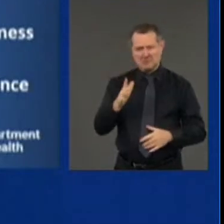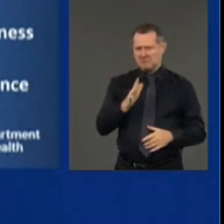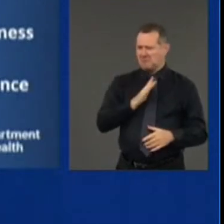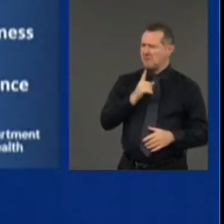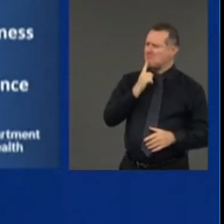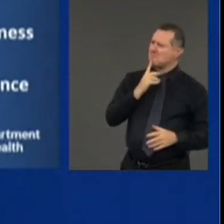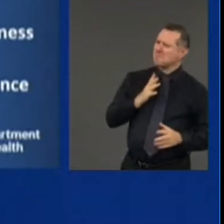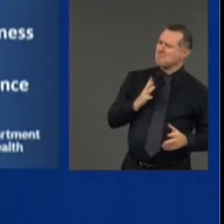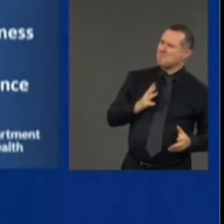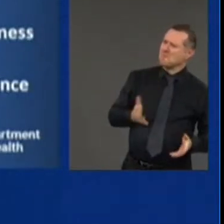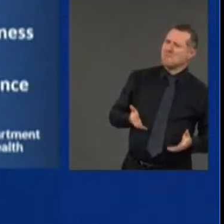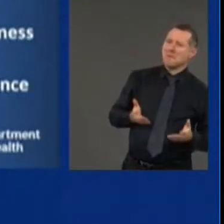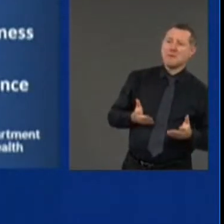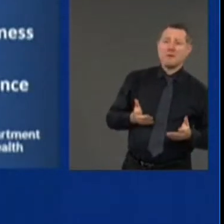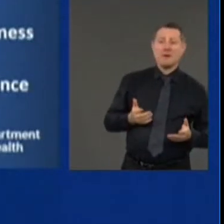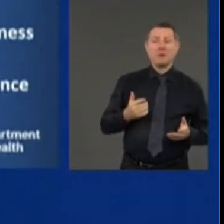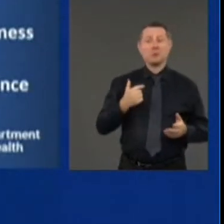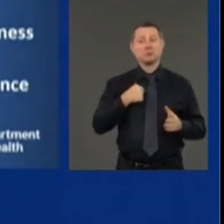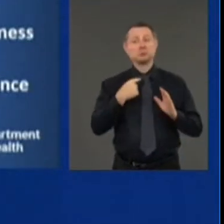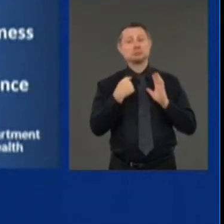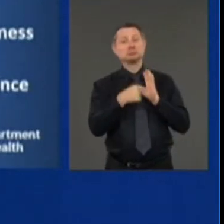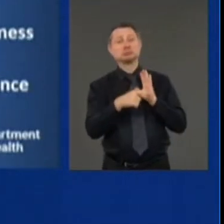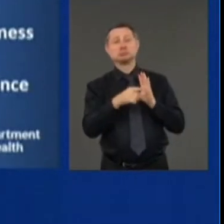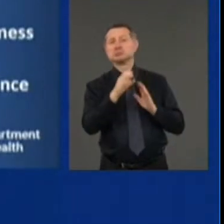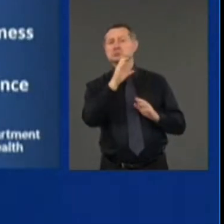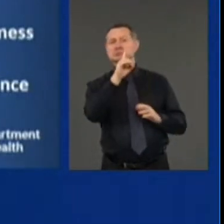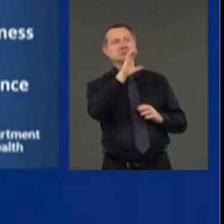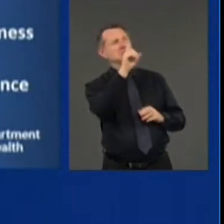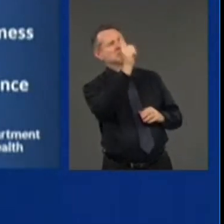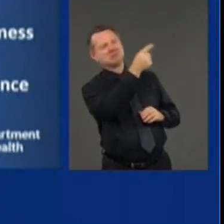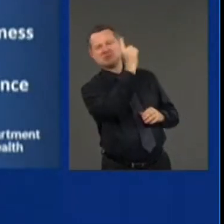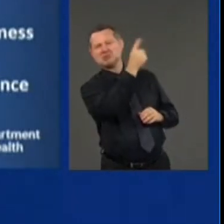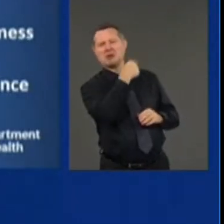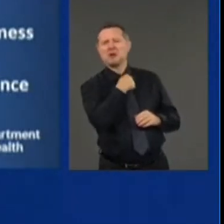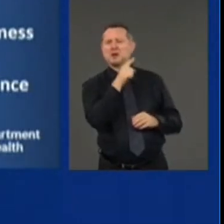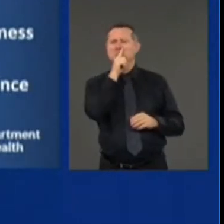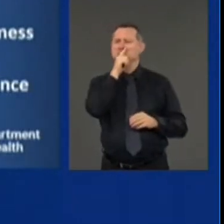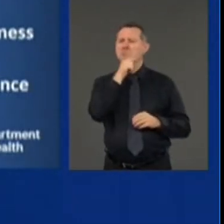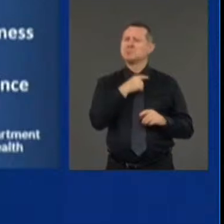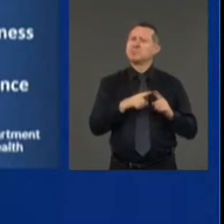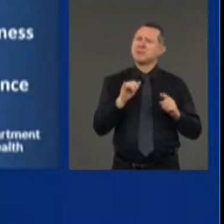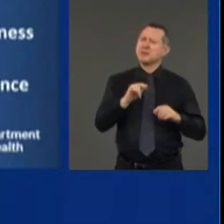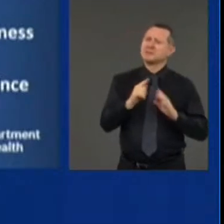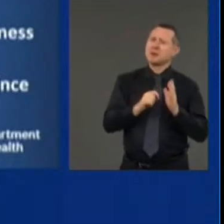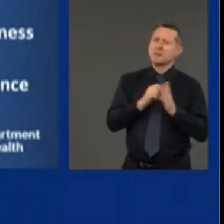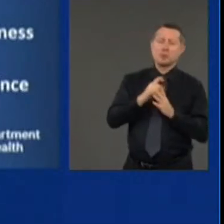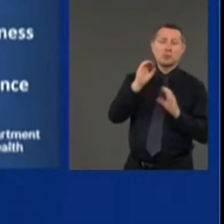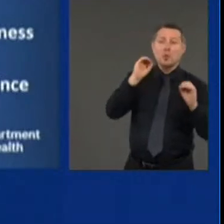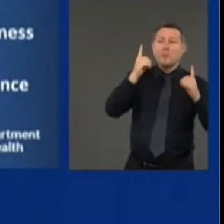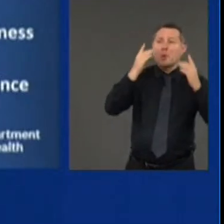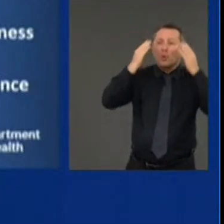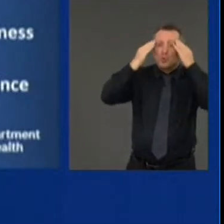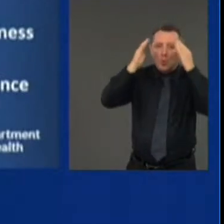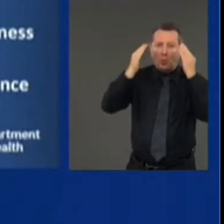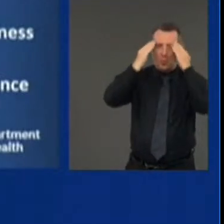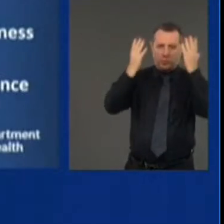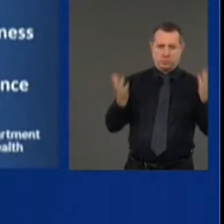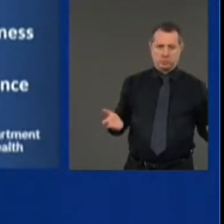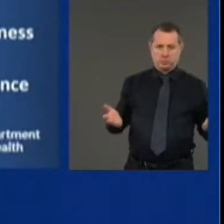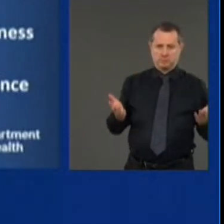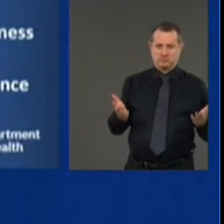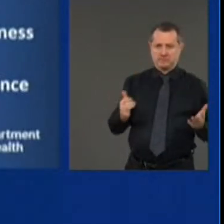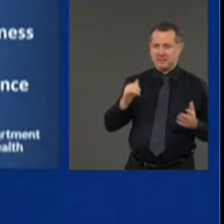They, we, everyone did not know. It was a new virus. It is a new virus. And we are learning more each